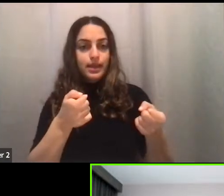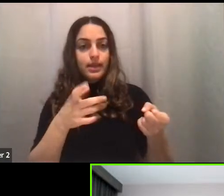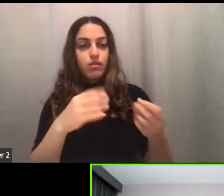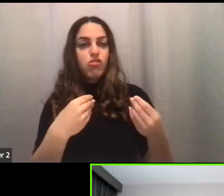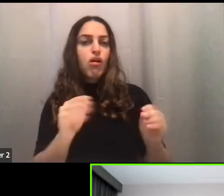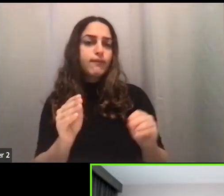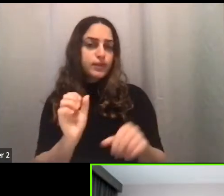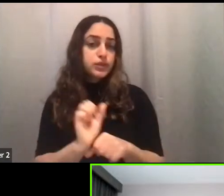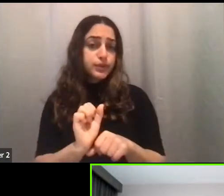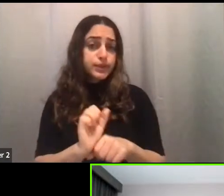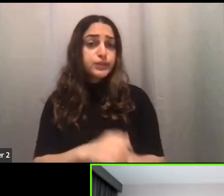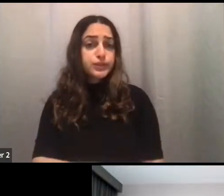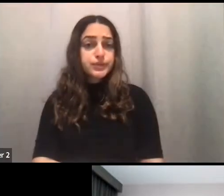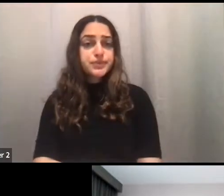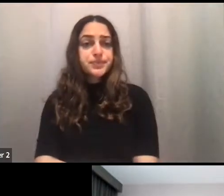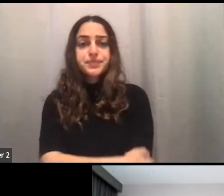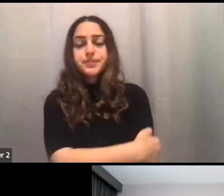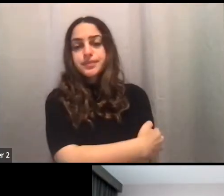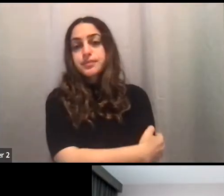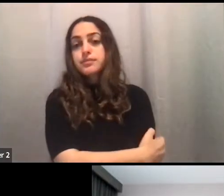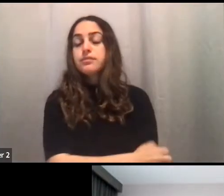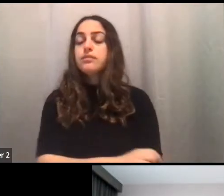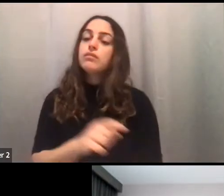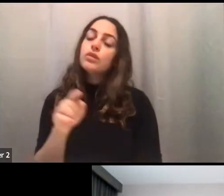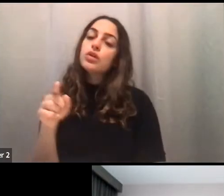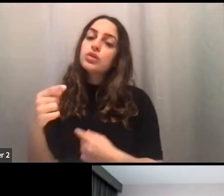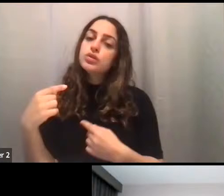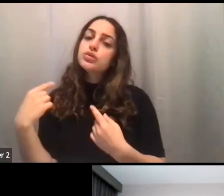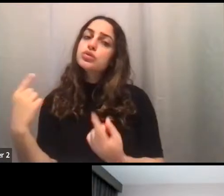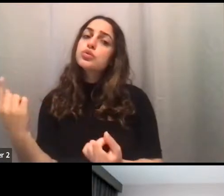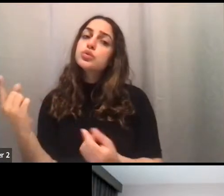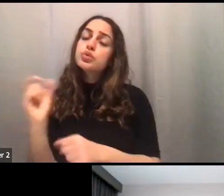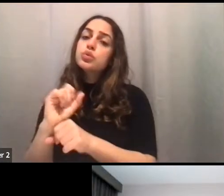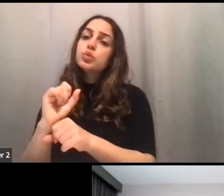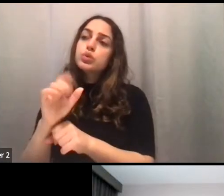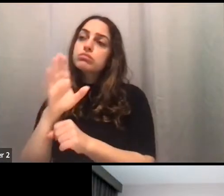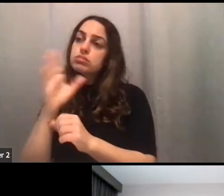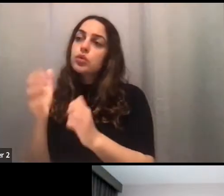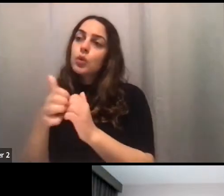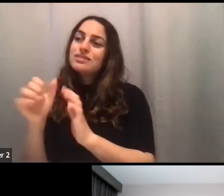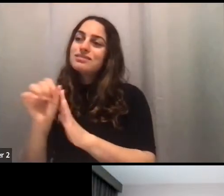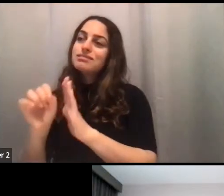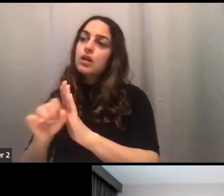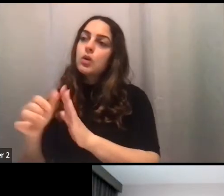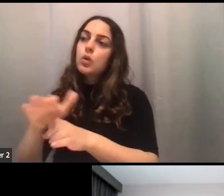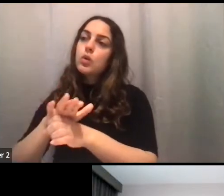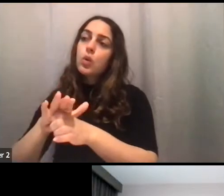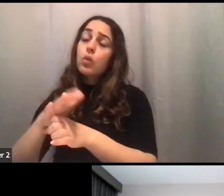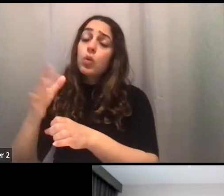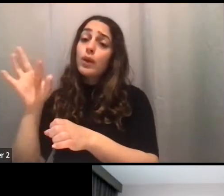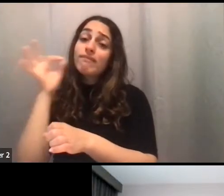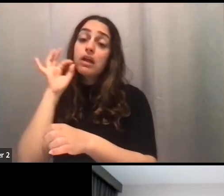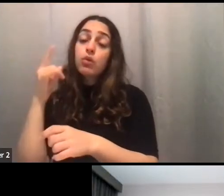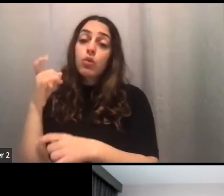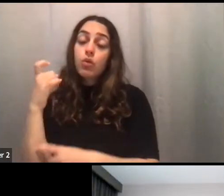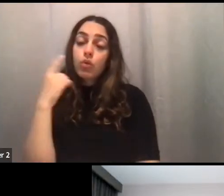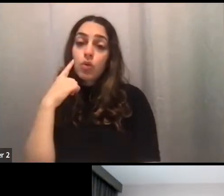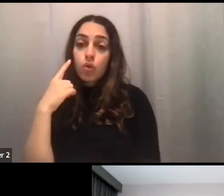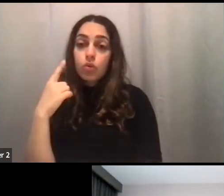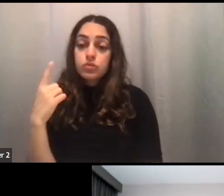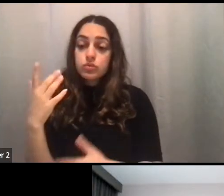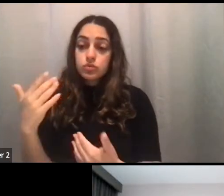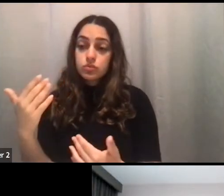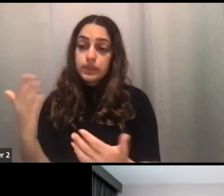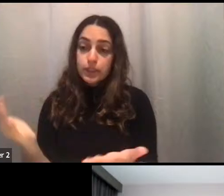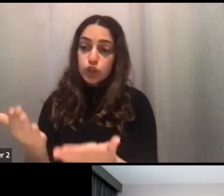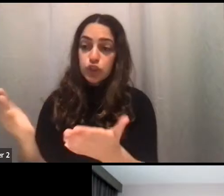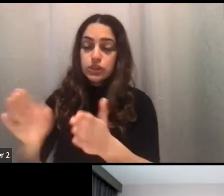careers do you ever work directly with state or local governments or even the federal government to encourage